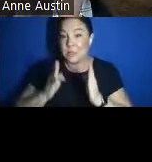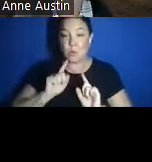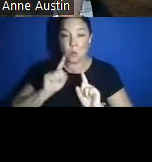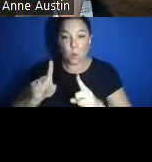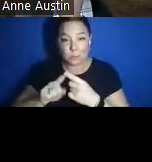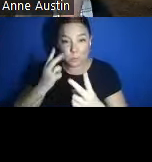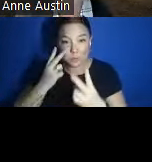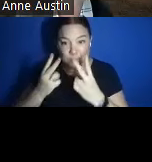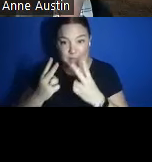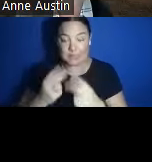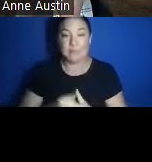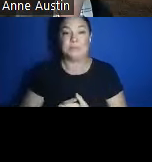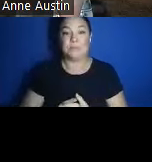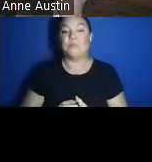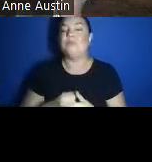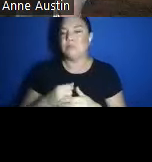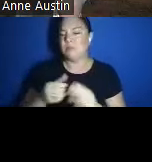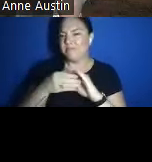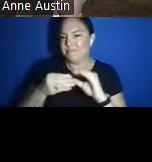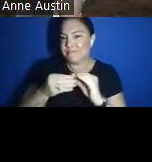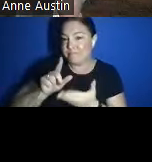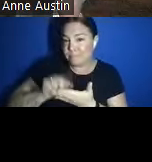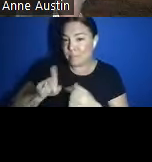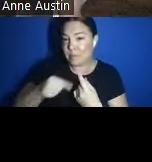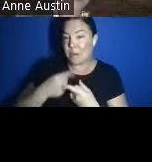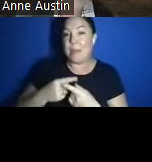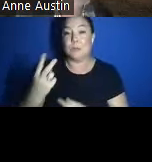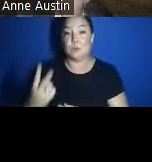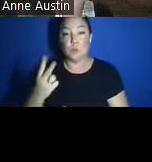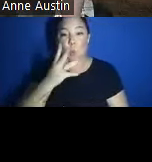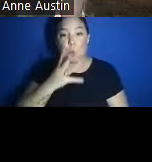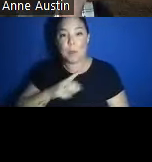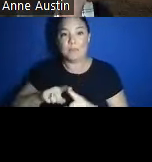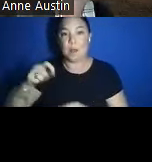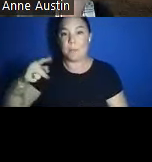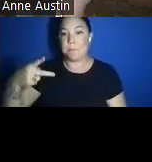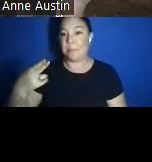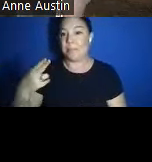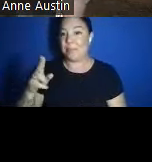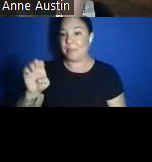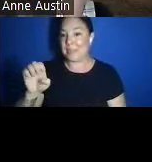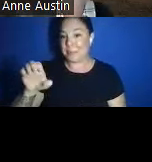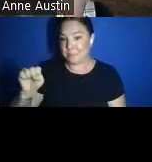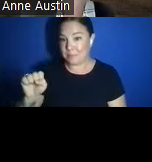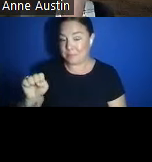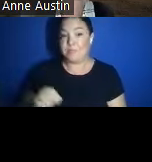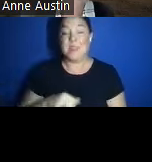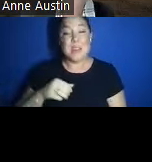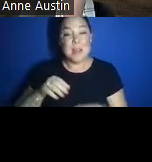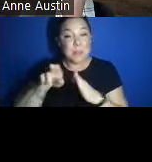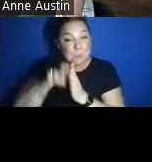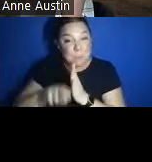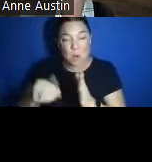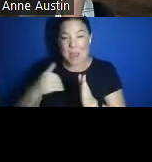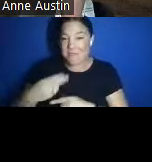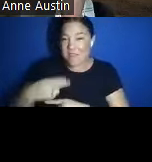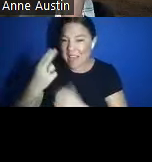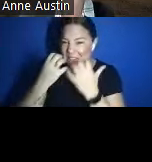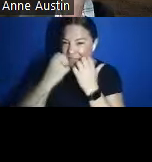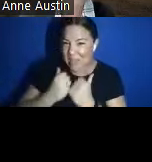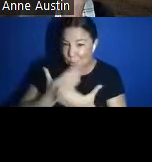publication, Two Tattooed Women from Thebes. Their burials included high-value grave goods, such as the objects pictured